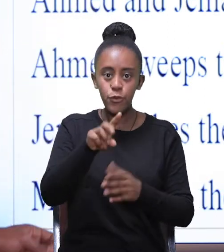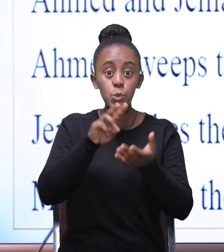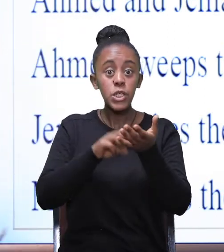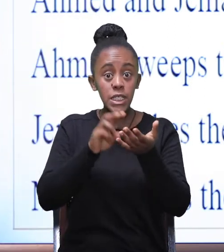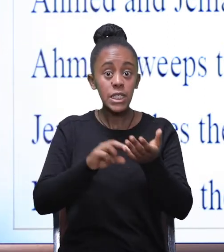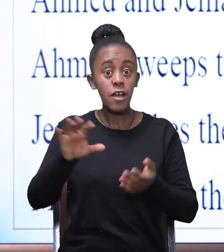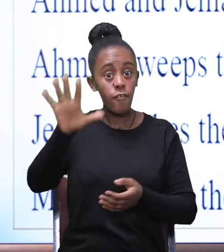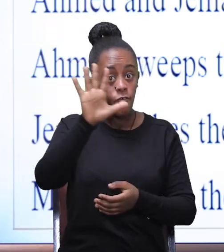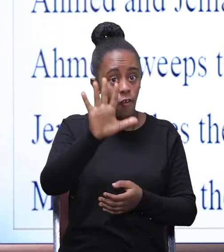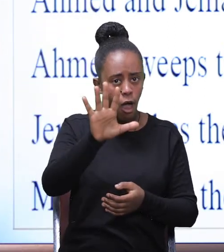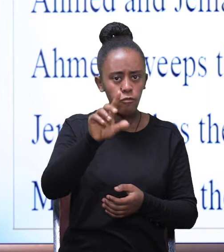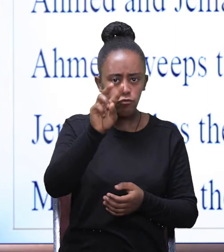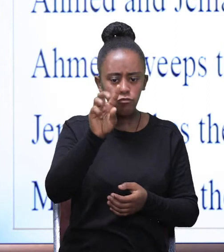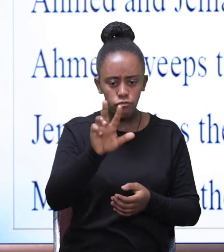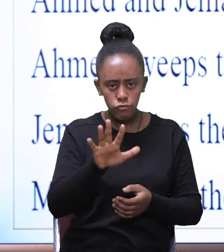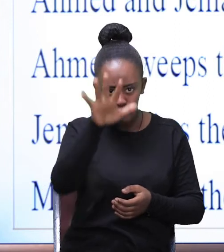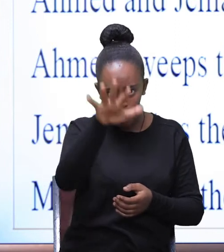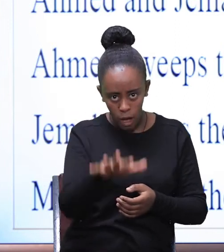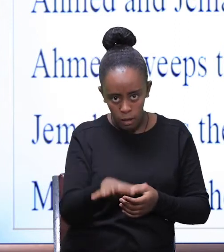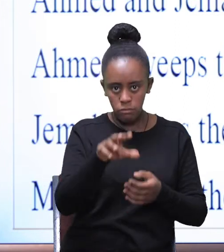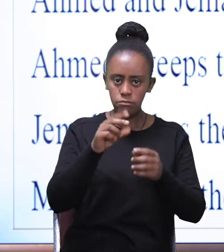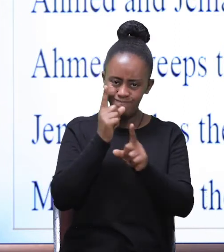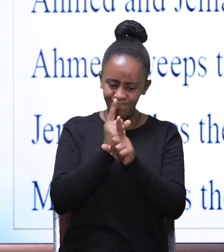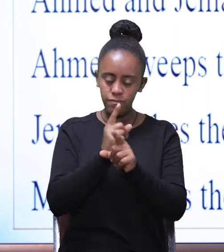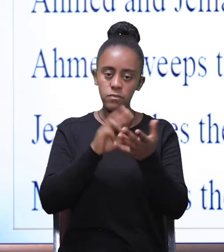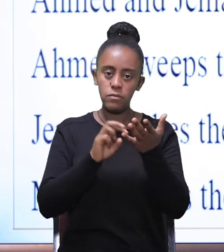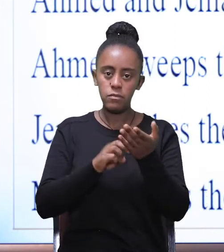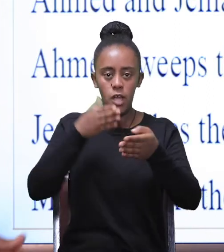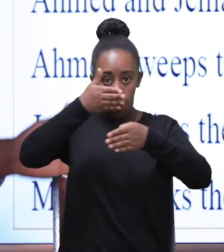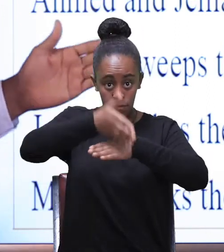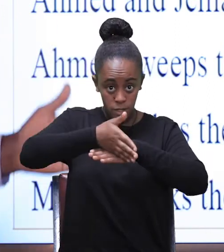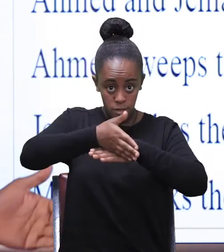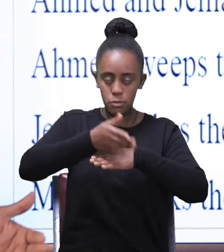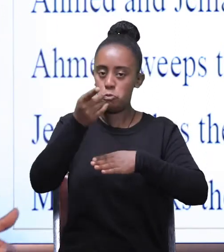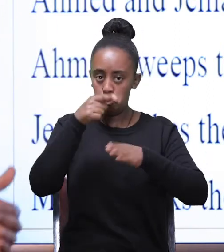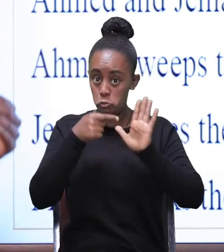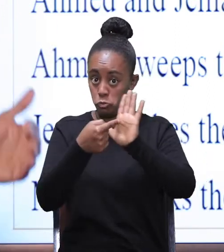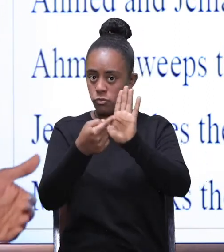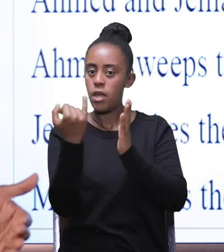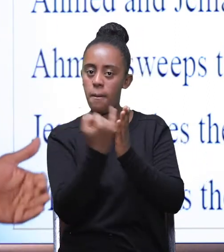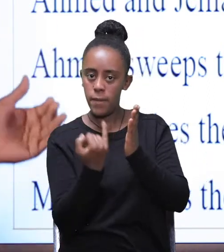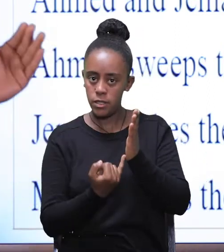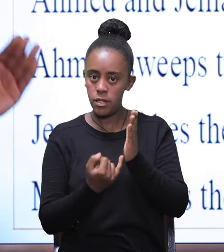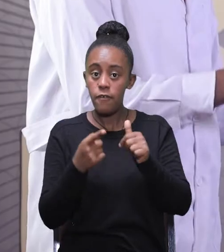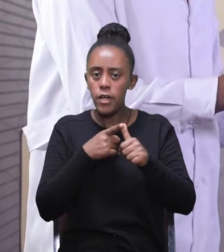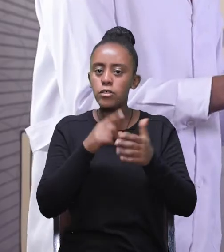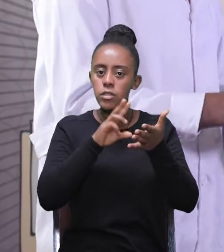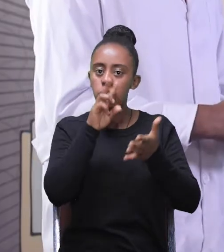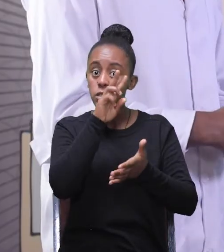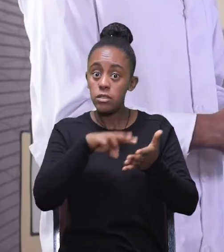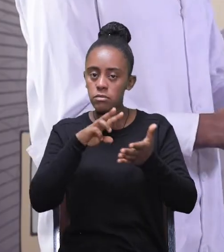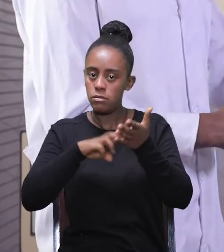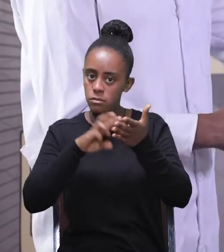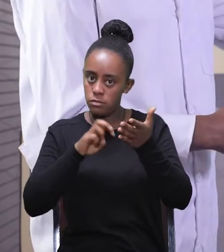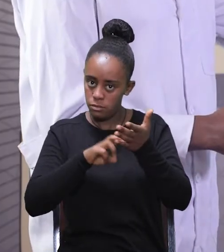5 sentences correctly, and after that I will show you a picture. First, let me give you 10 seconds for reading